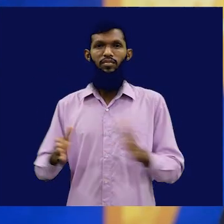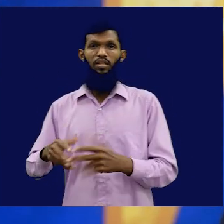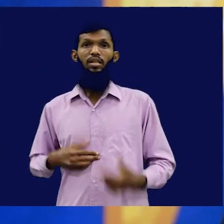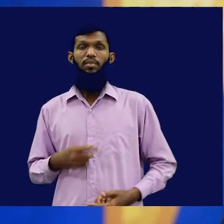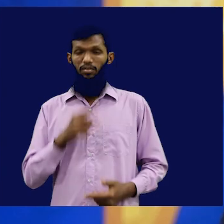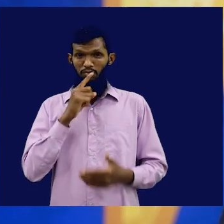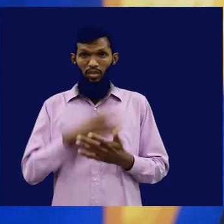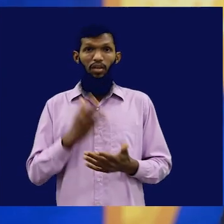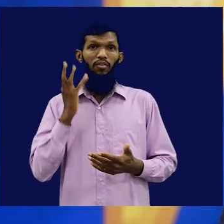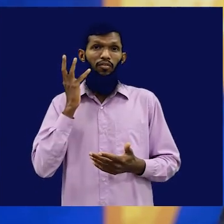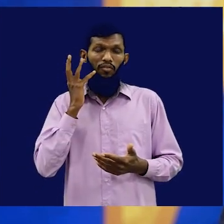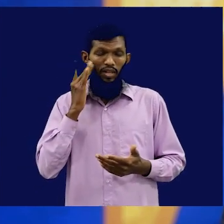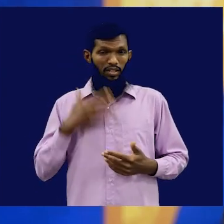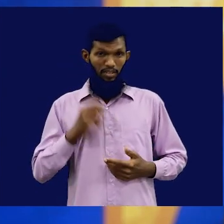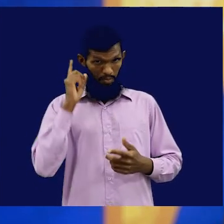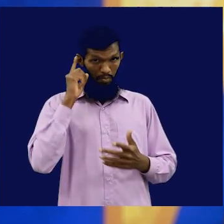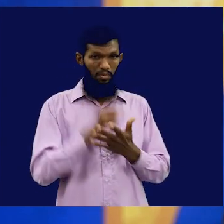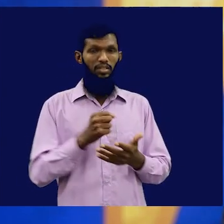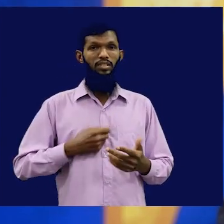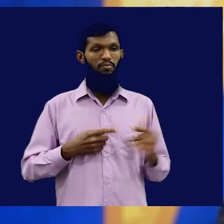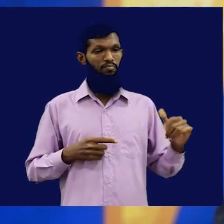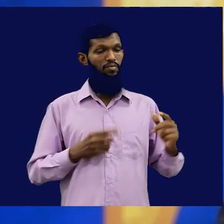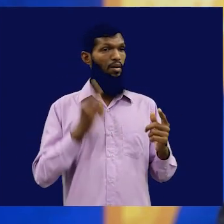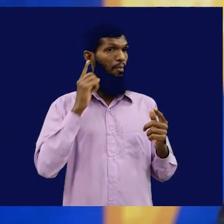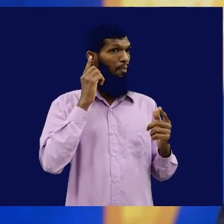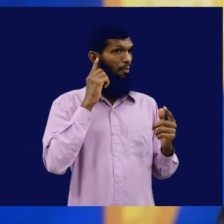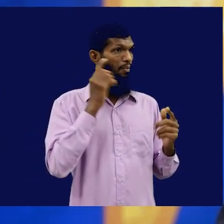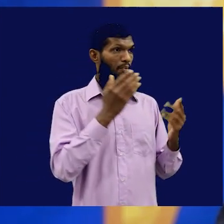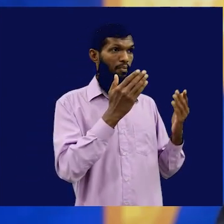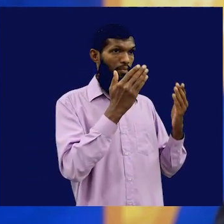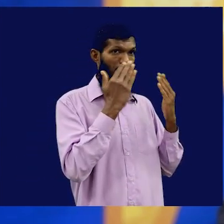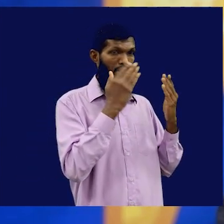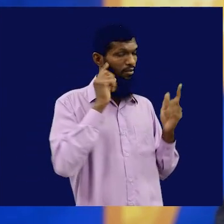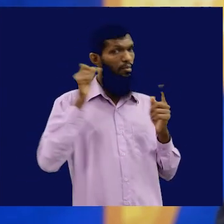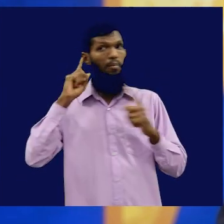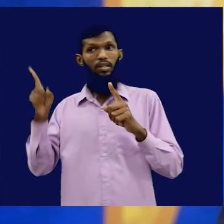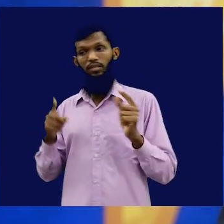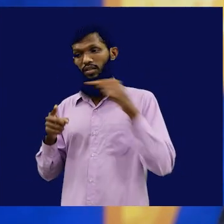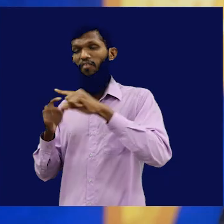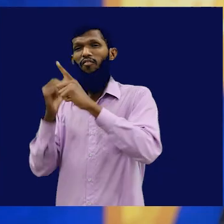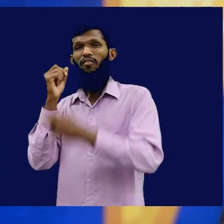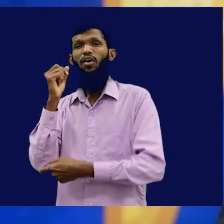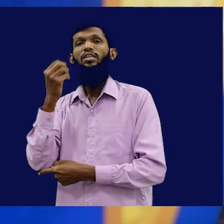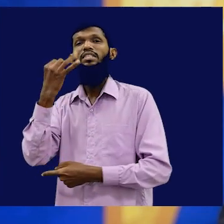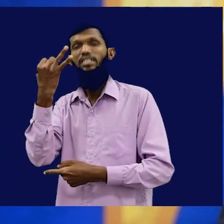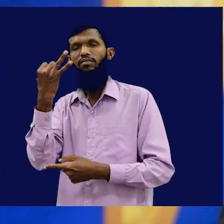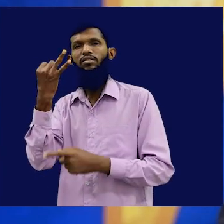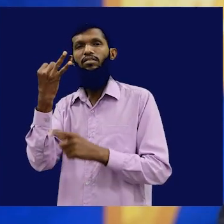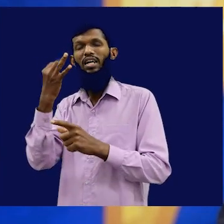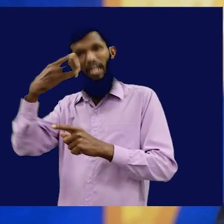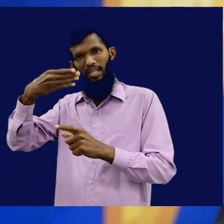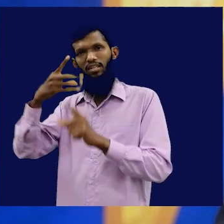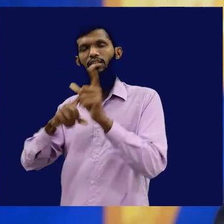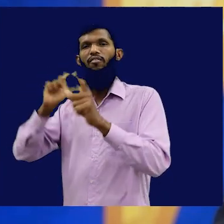made obligatory in the 9th year of Hijrah, which was the year of delegations or Aam al-Wufud, in which